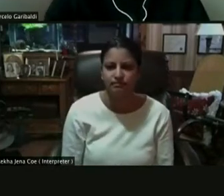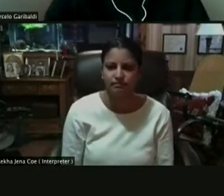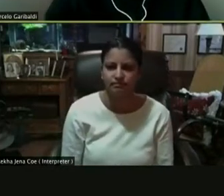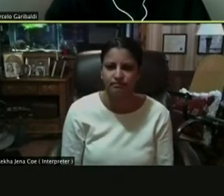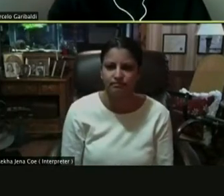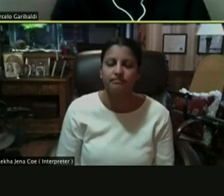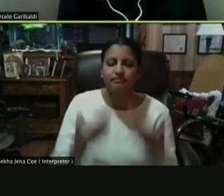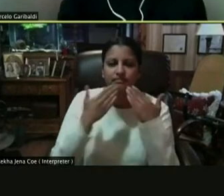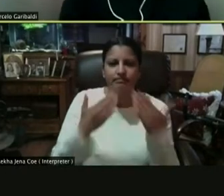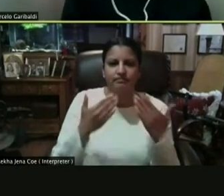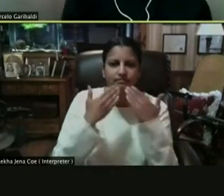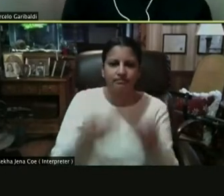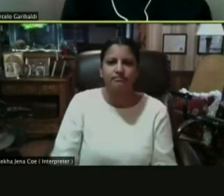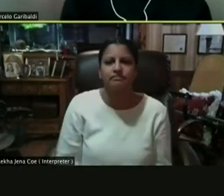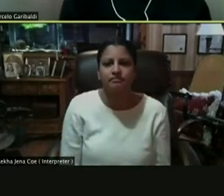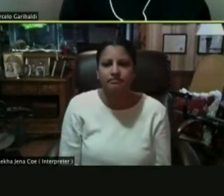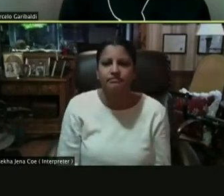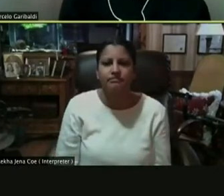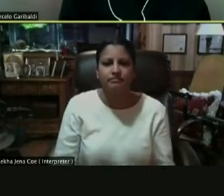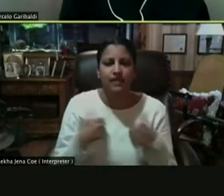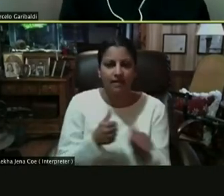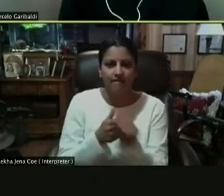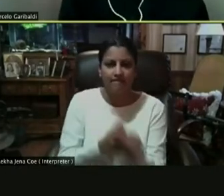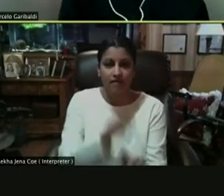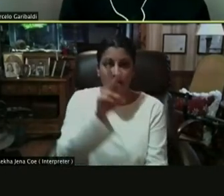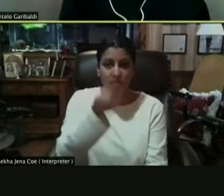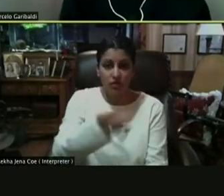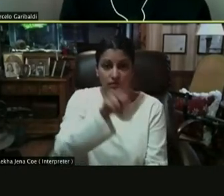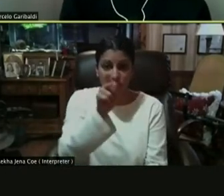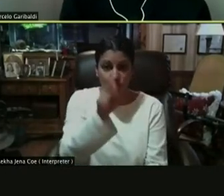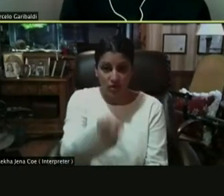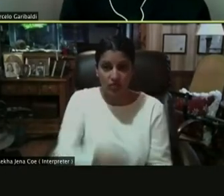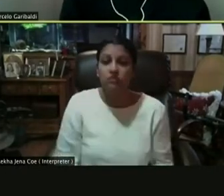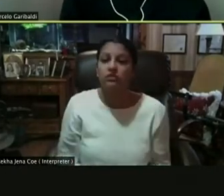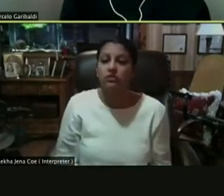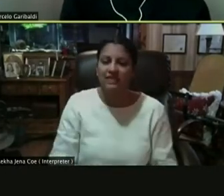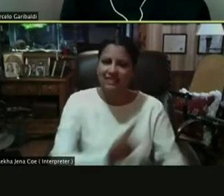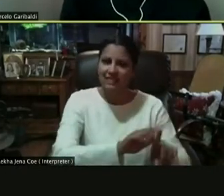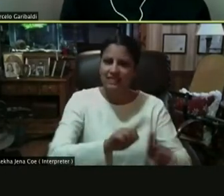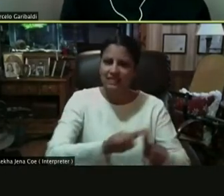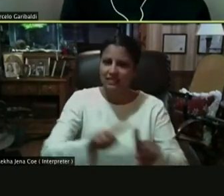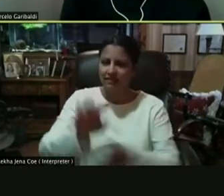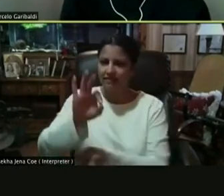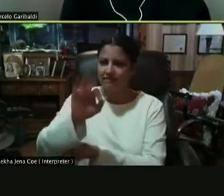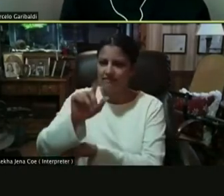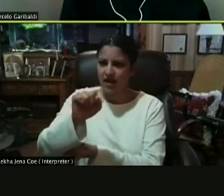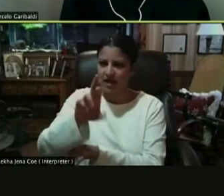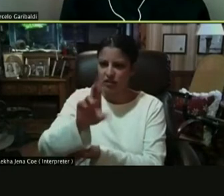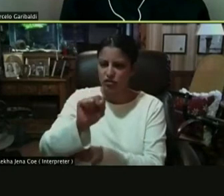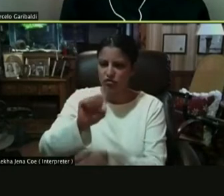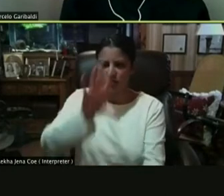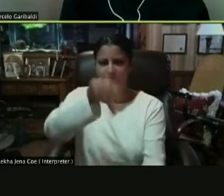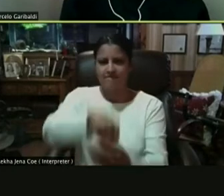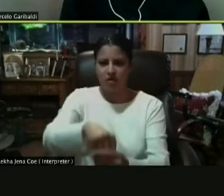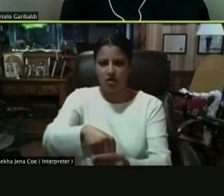Thank you, guys. I have a follow-up question. What are the different factors that go into conducting research?